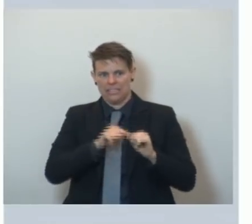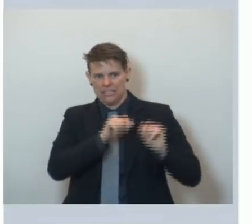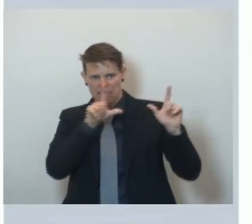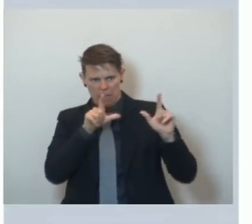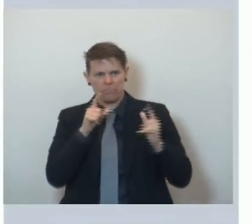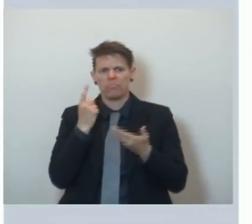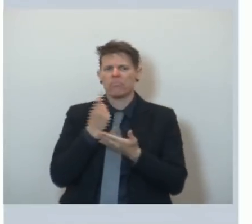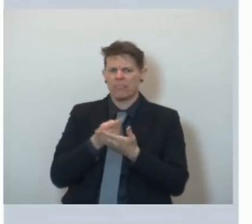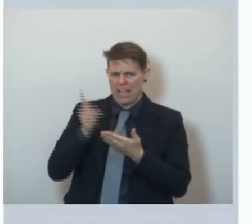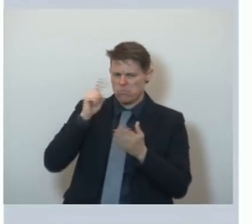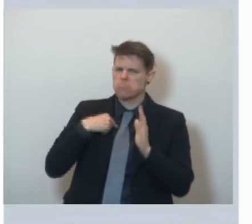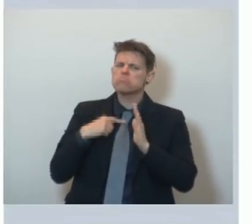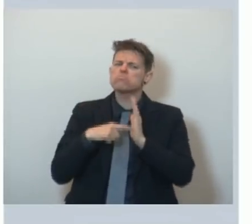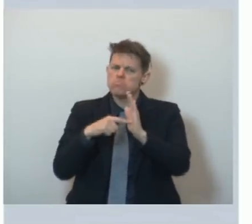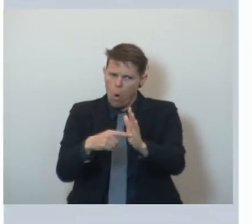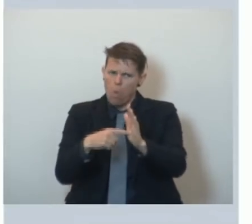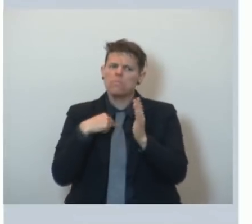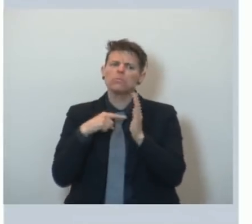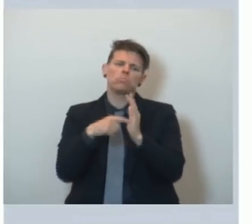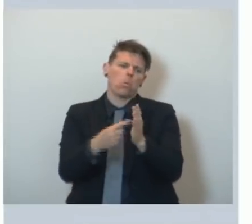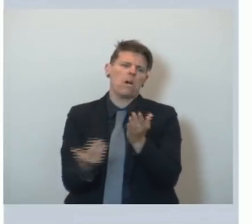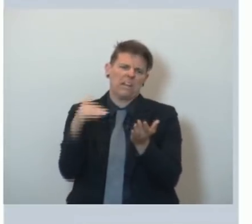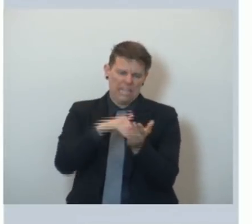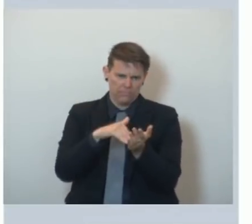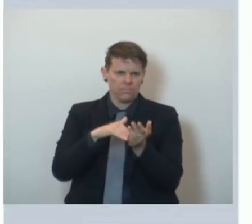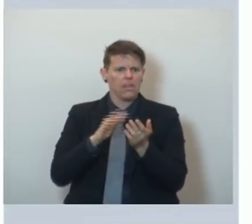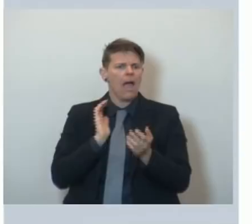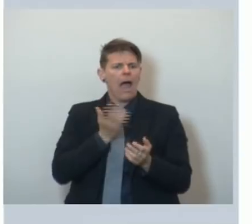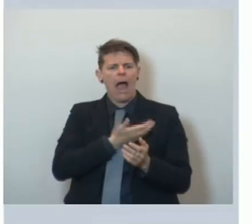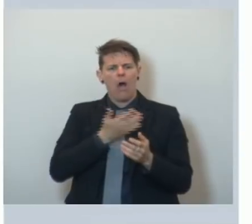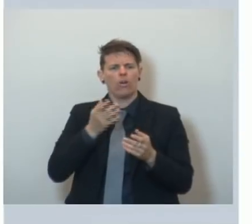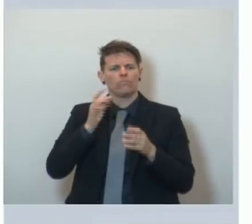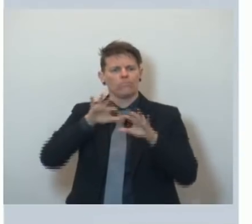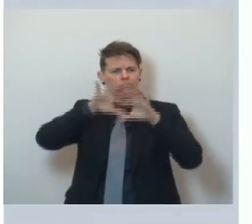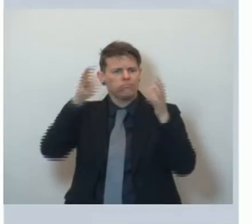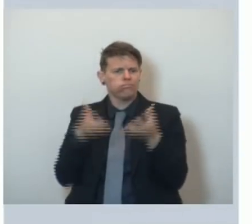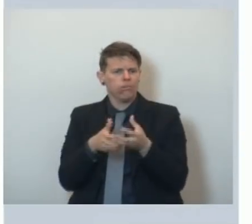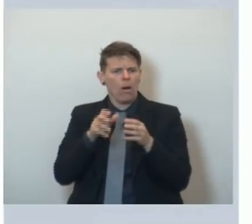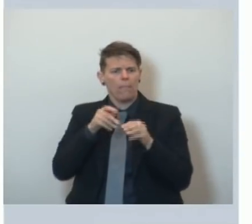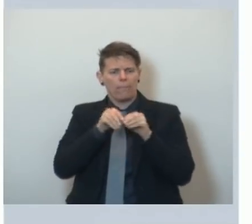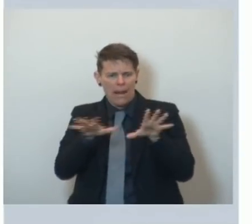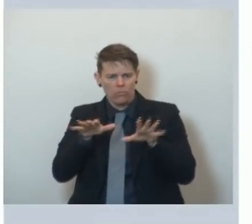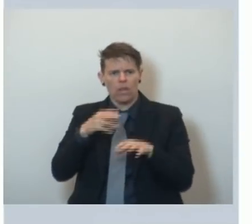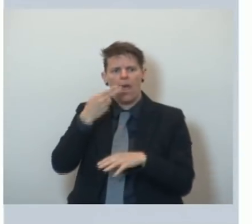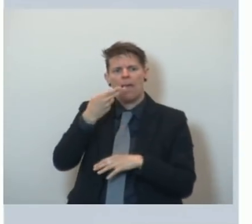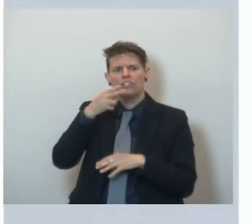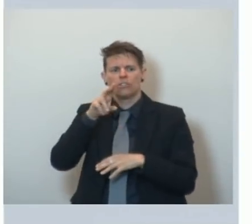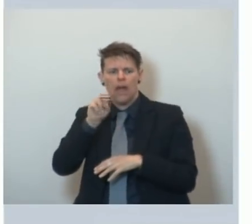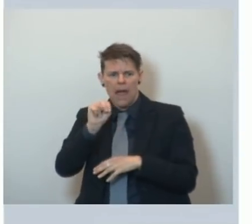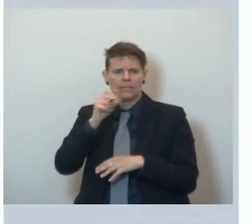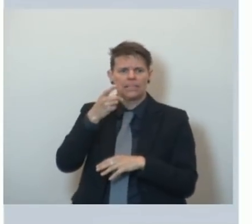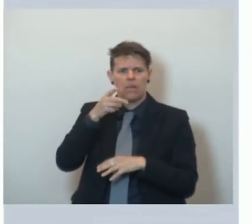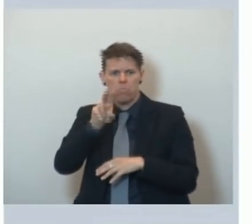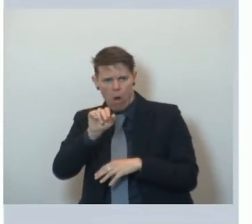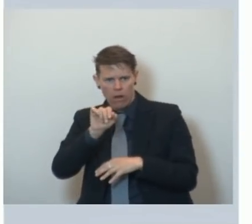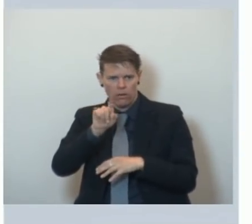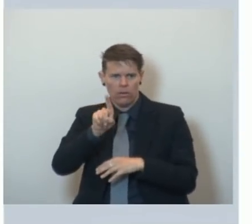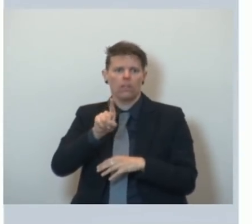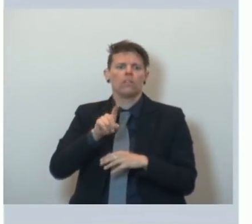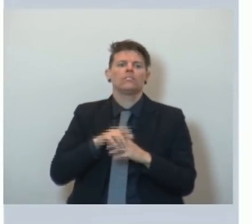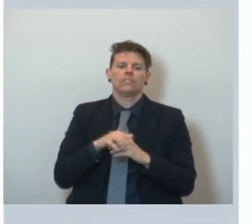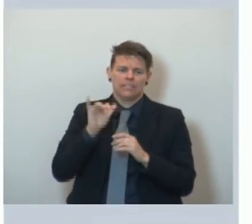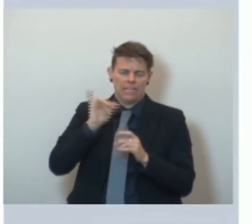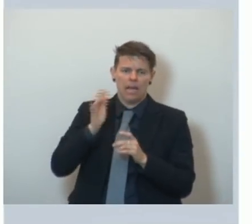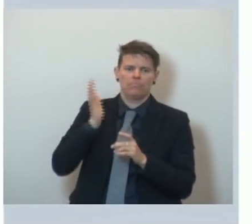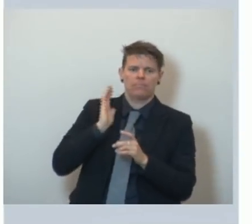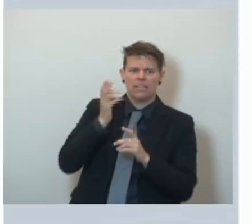in the pandemic of 1918 and the H1N1 pandemic in 2009, exactly those same double spike curves.